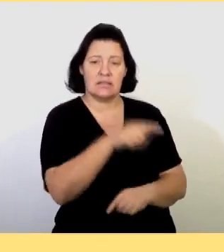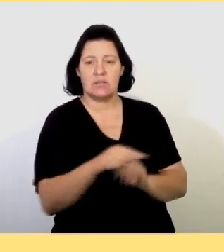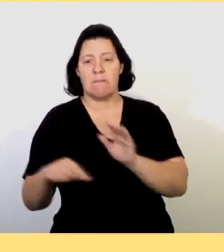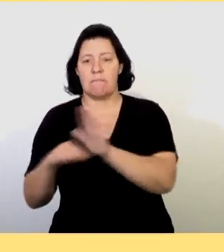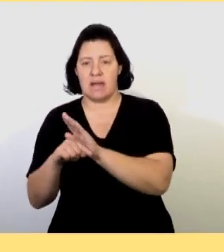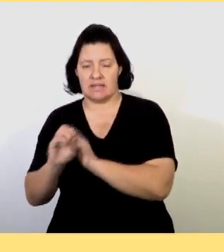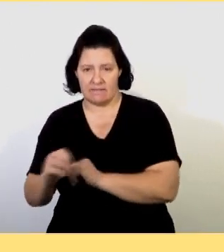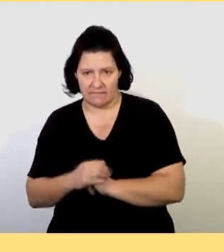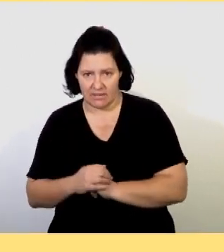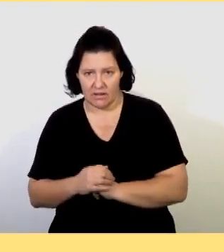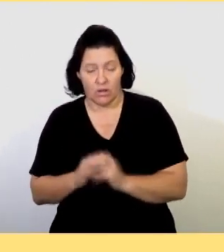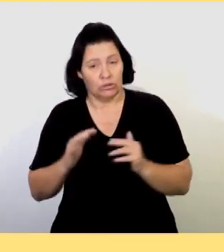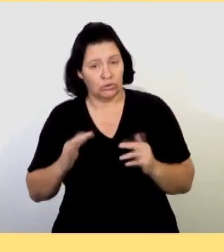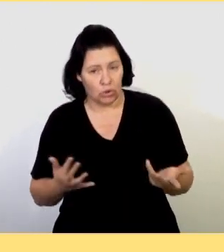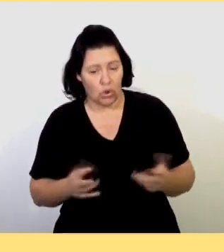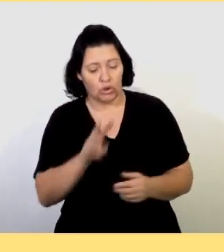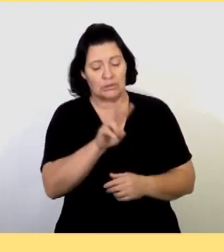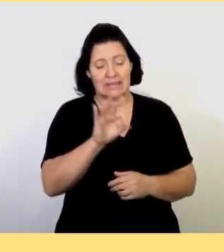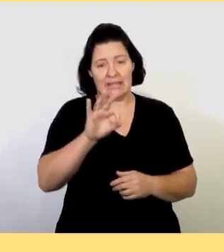is a minus. So